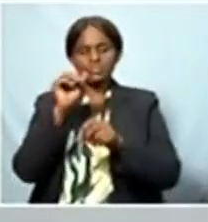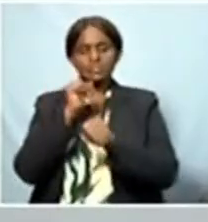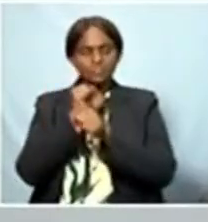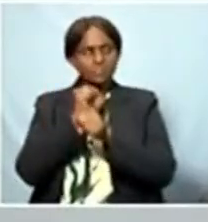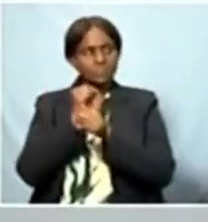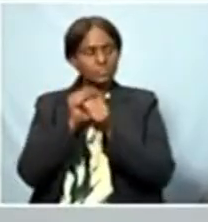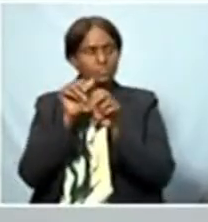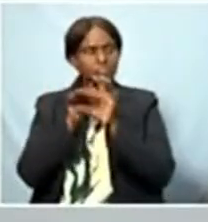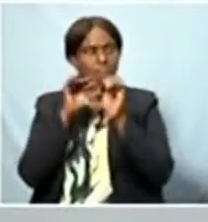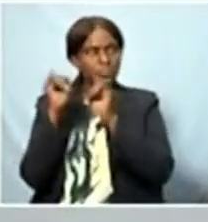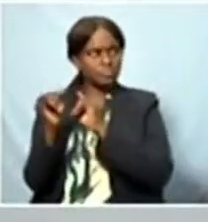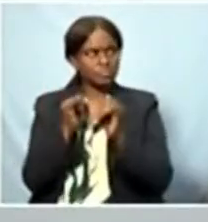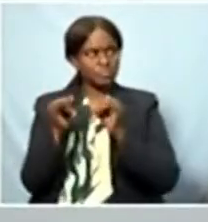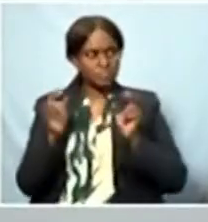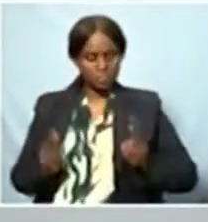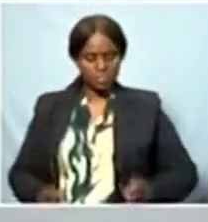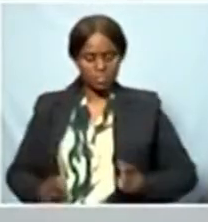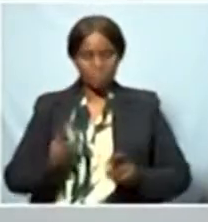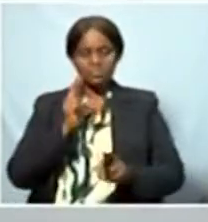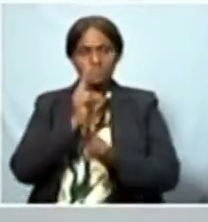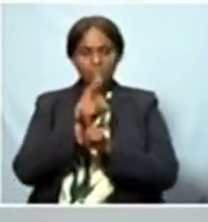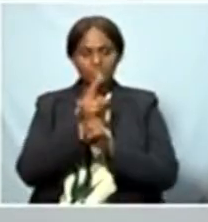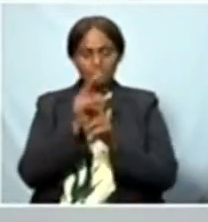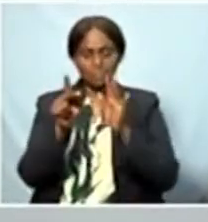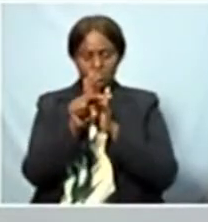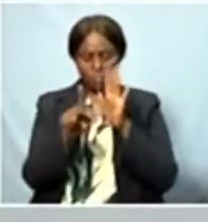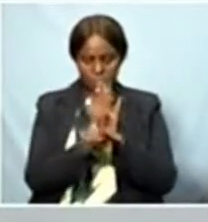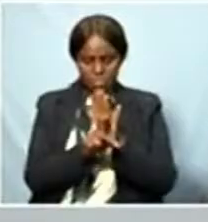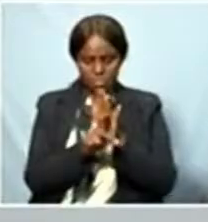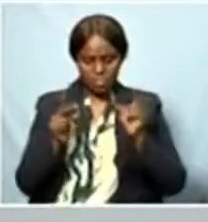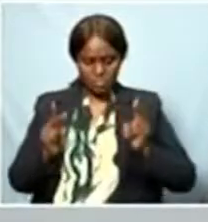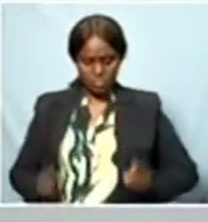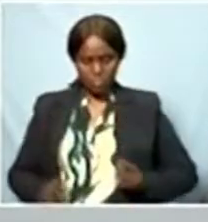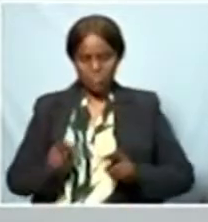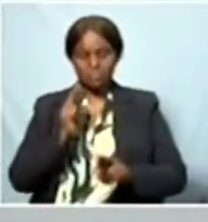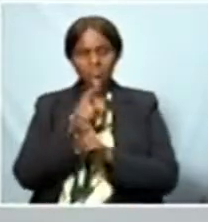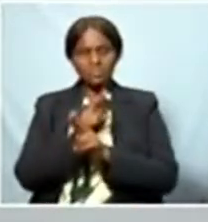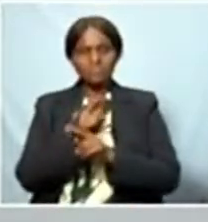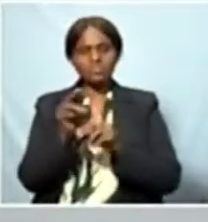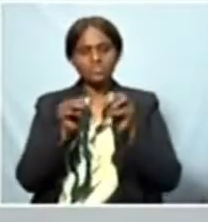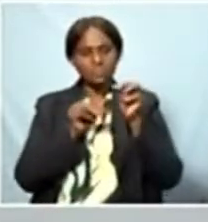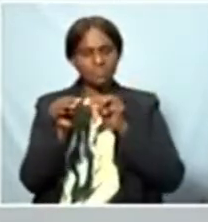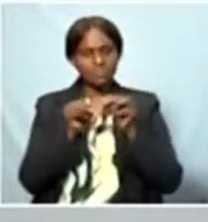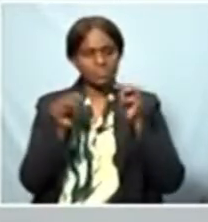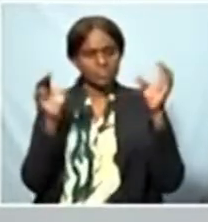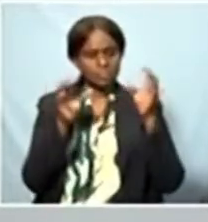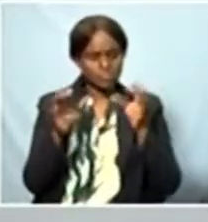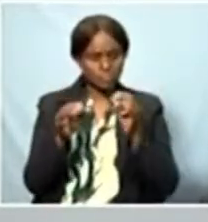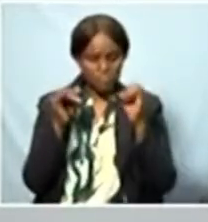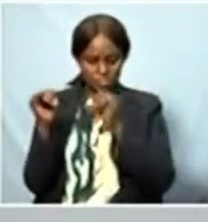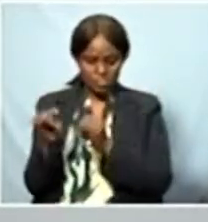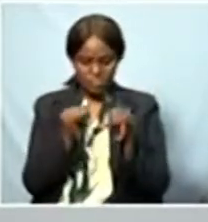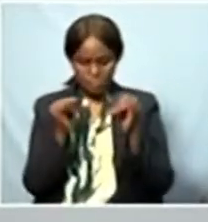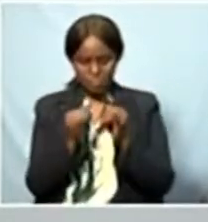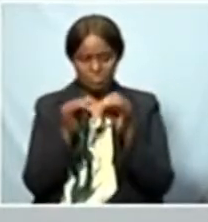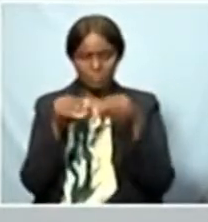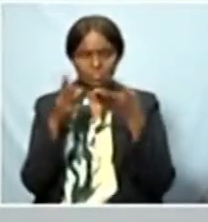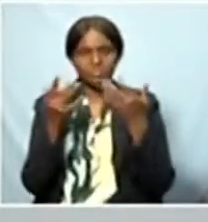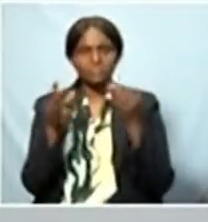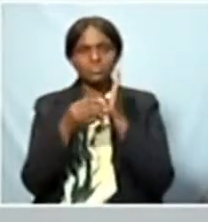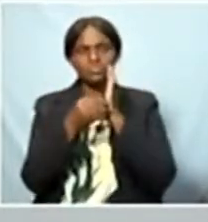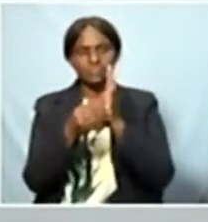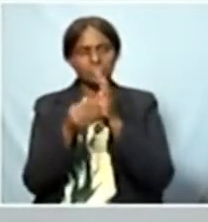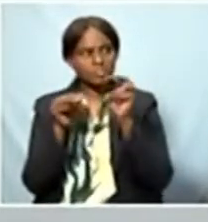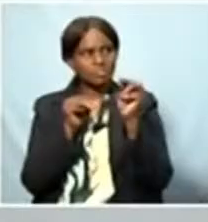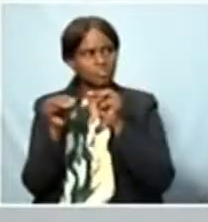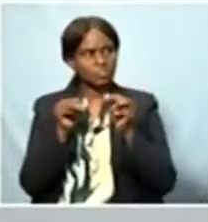the implementation of human resource policies through the establishment of human resource management committees, implementing and providing guidelines on